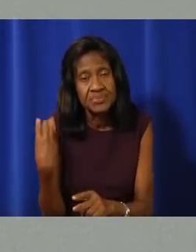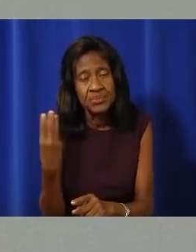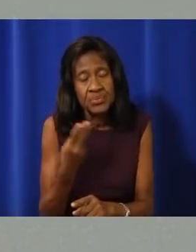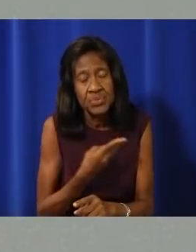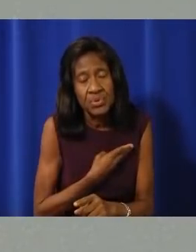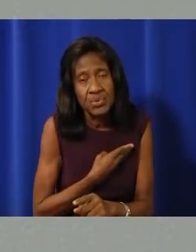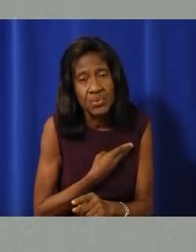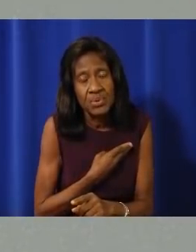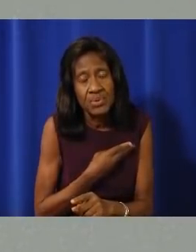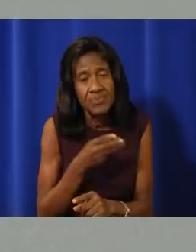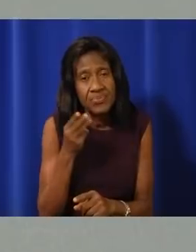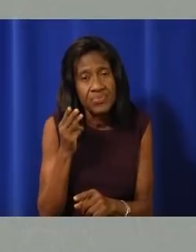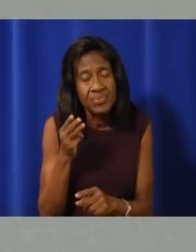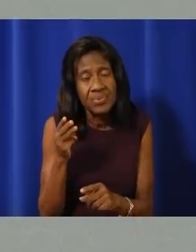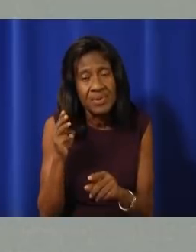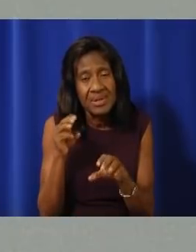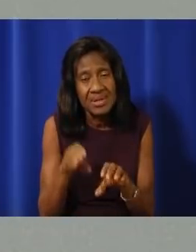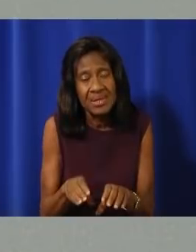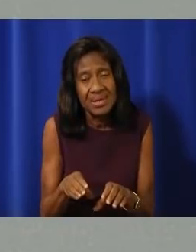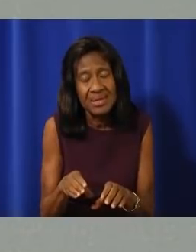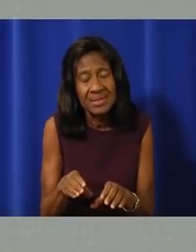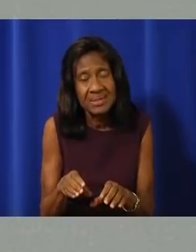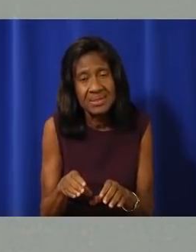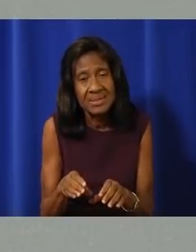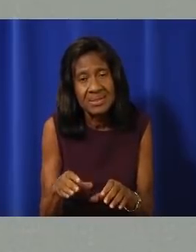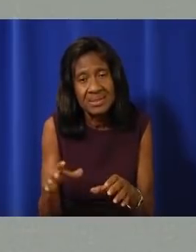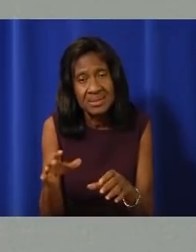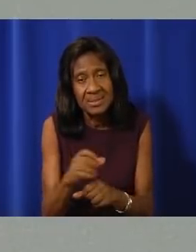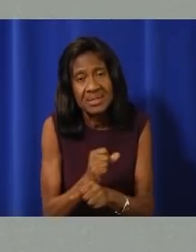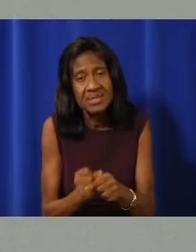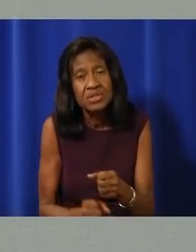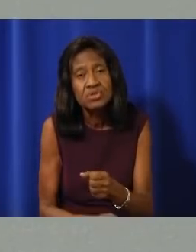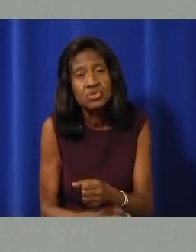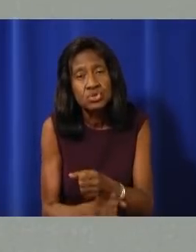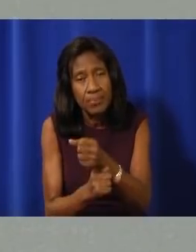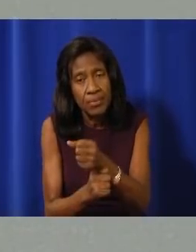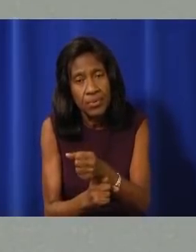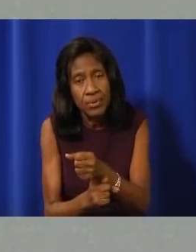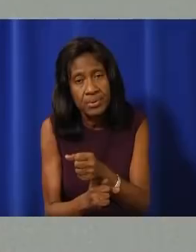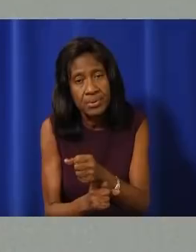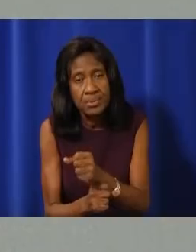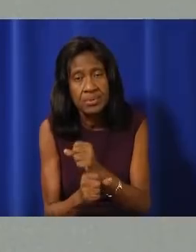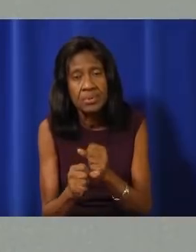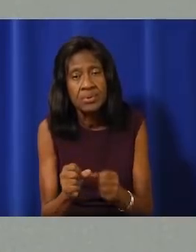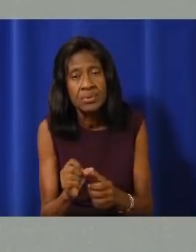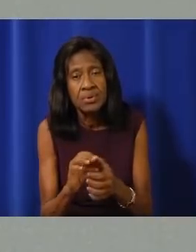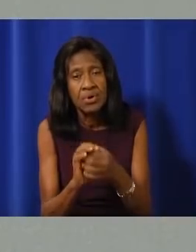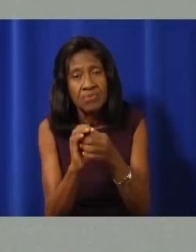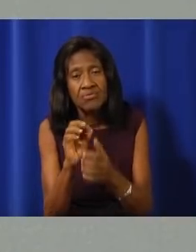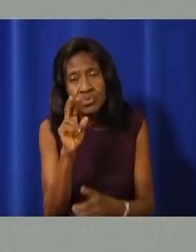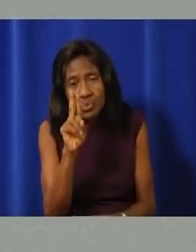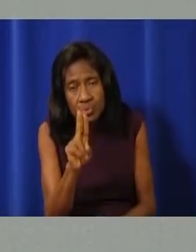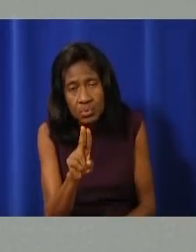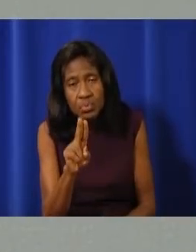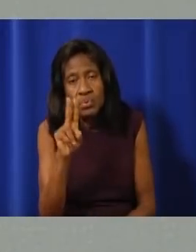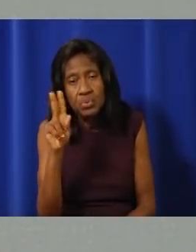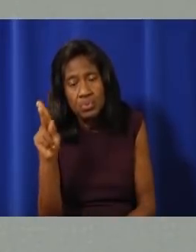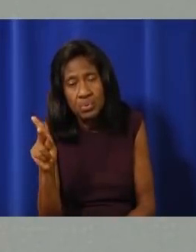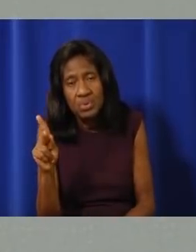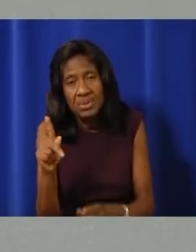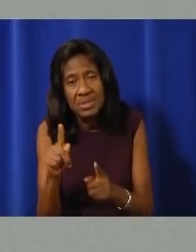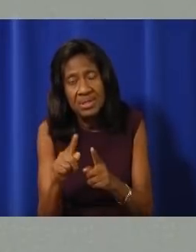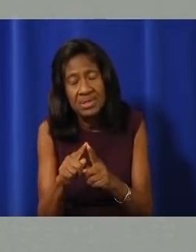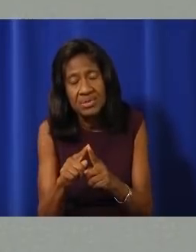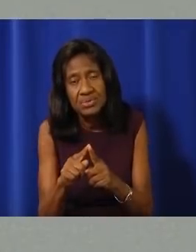authorization and have the support of the United Kingdom in implementing a vaccine program